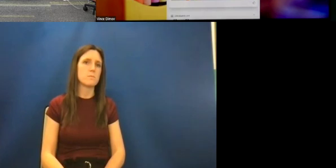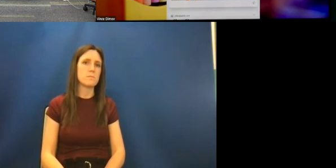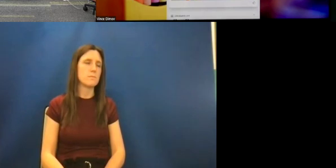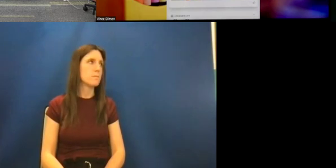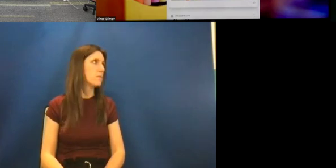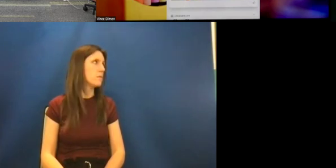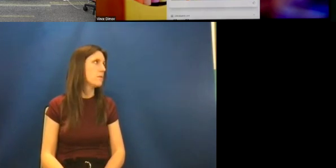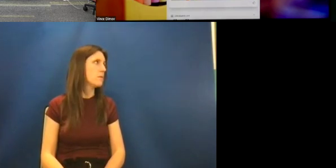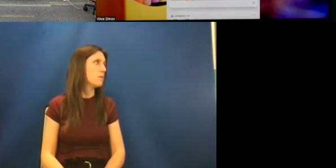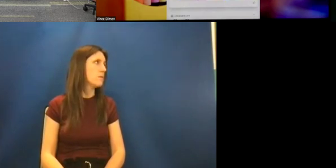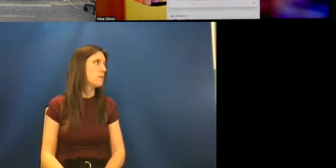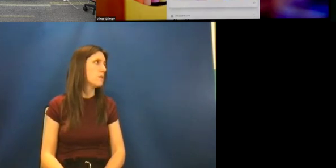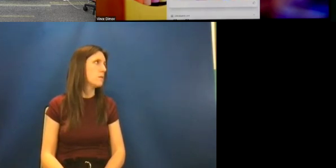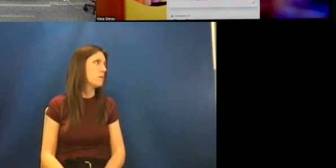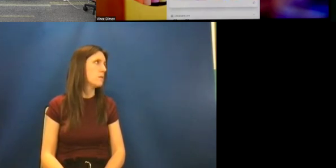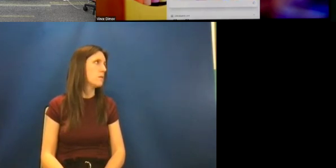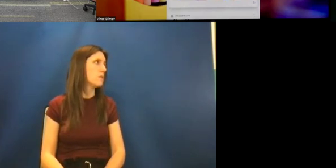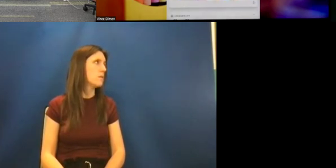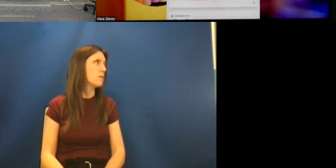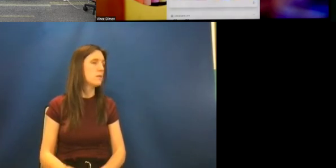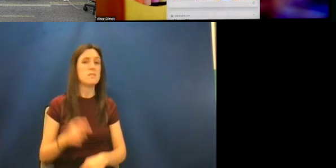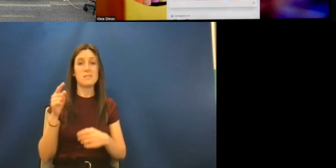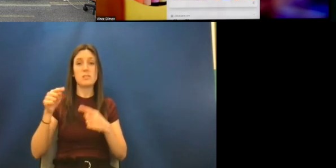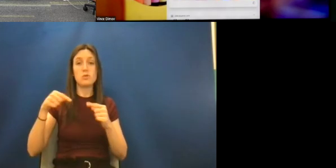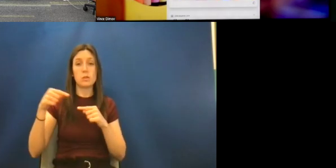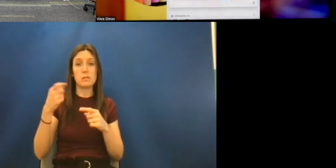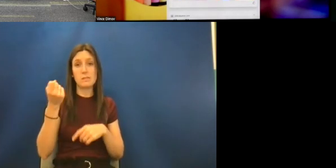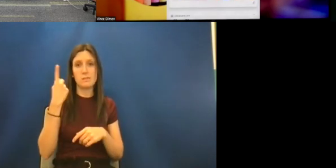Canva. Student is struggling to understand the reading passage.